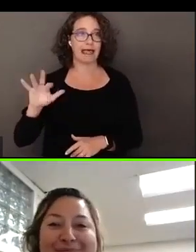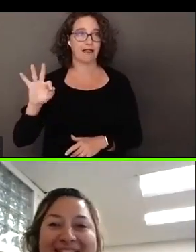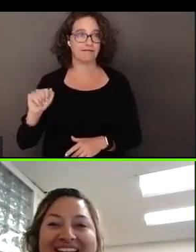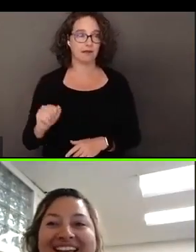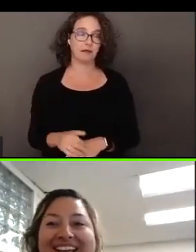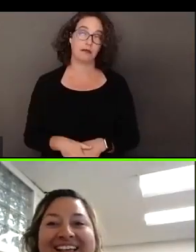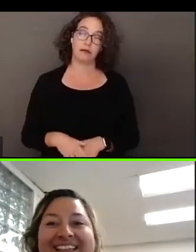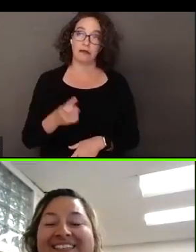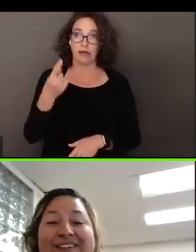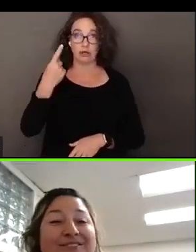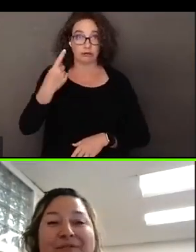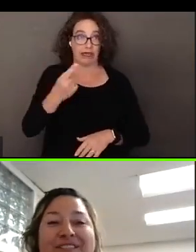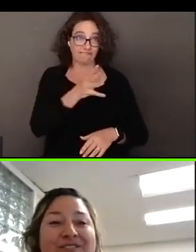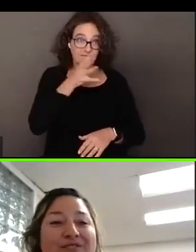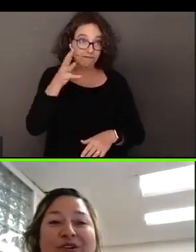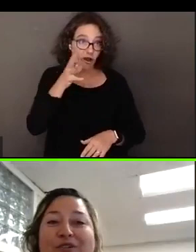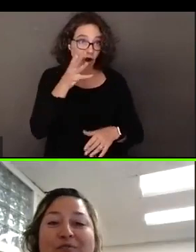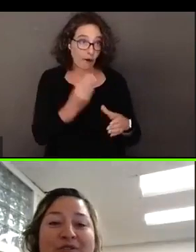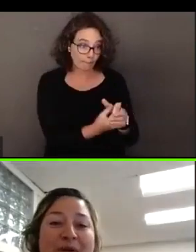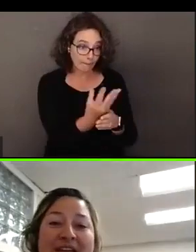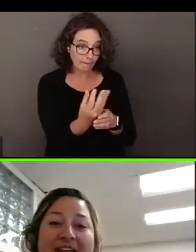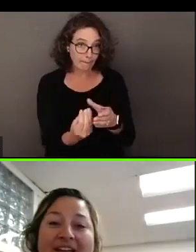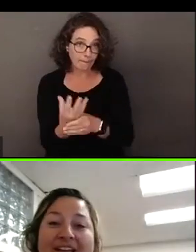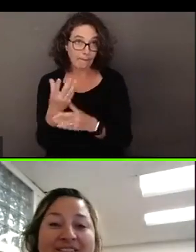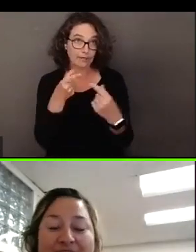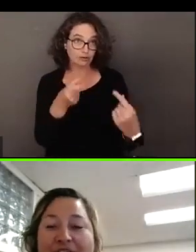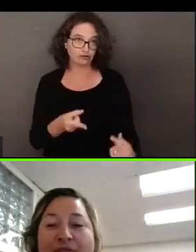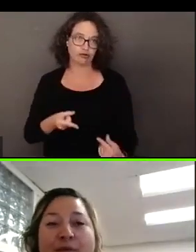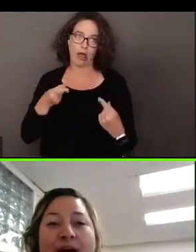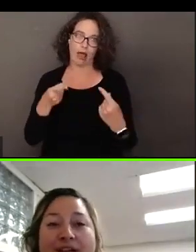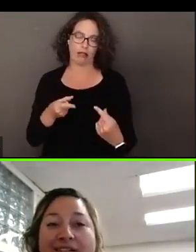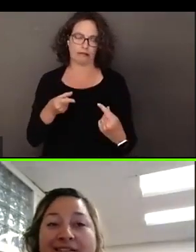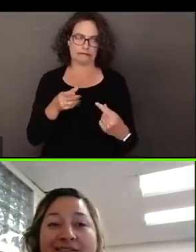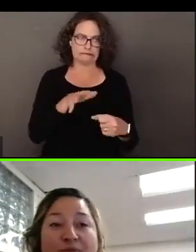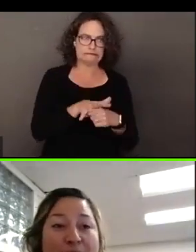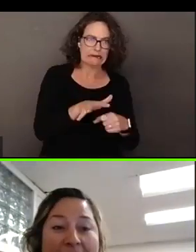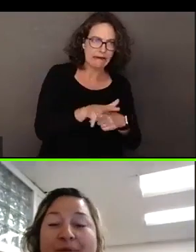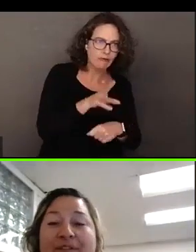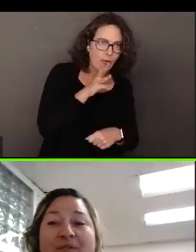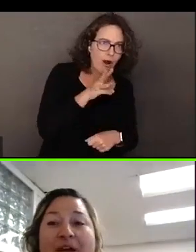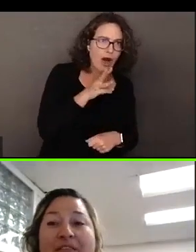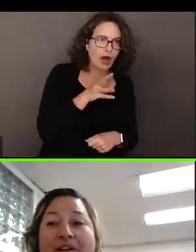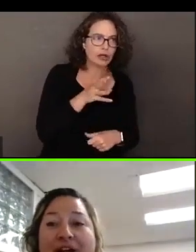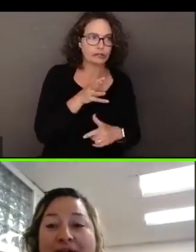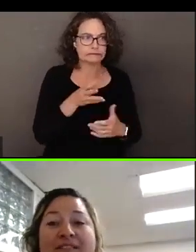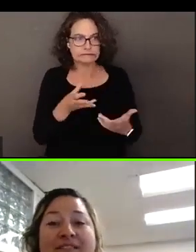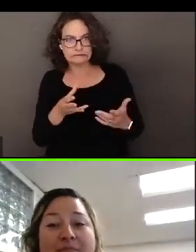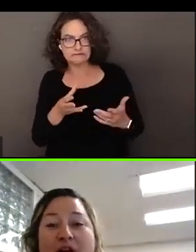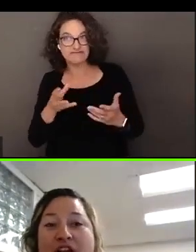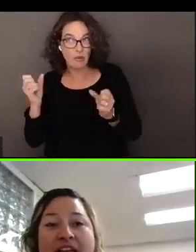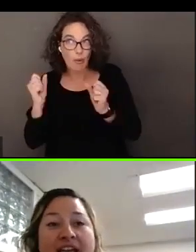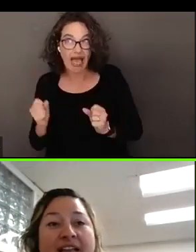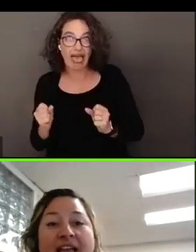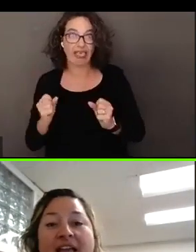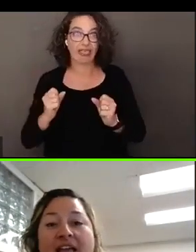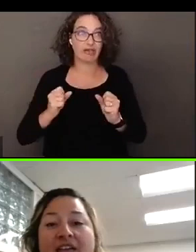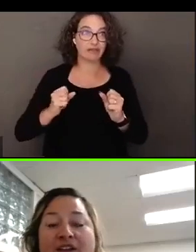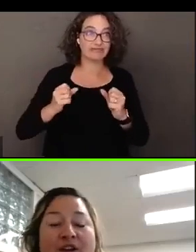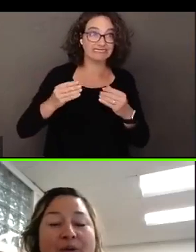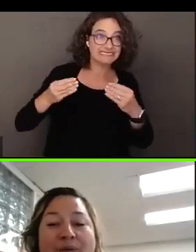and farming, there's always a struggle between, is there enough water? How is the weather? How is the